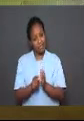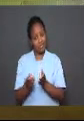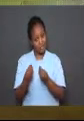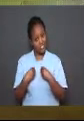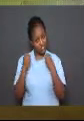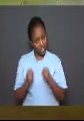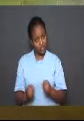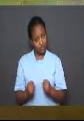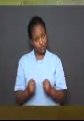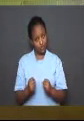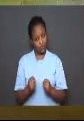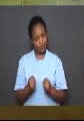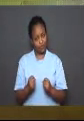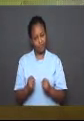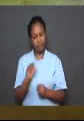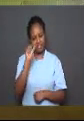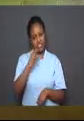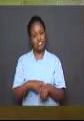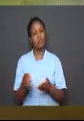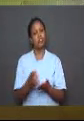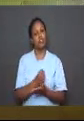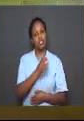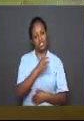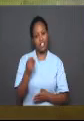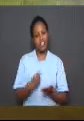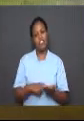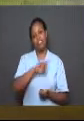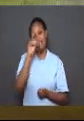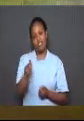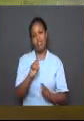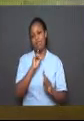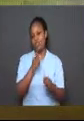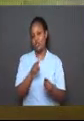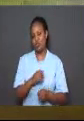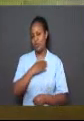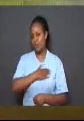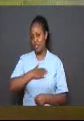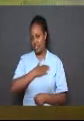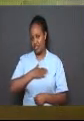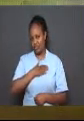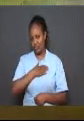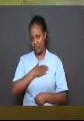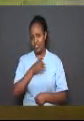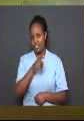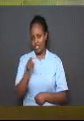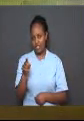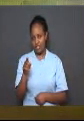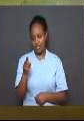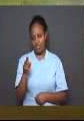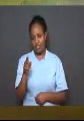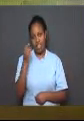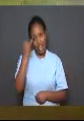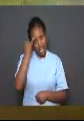each? Take a few minutes to answer these questions. Please make sure you write all your